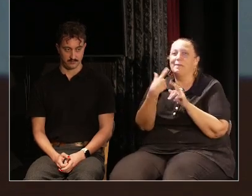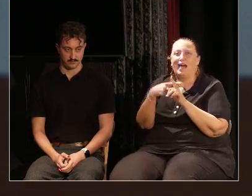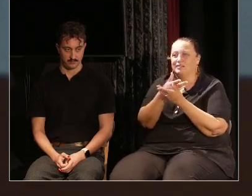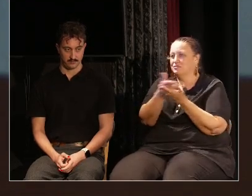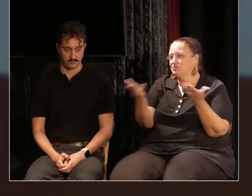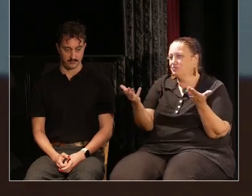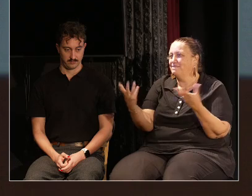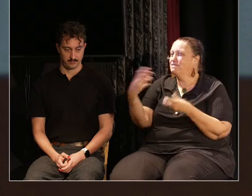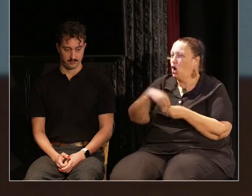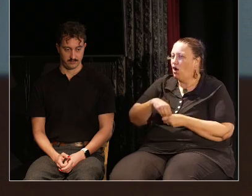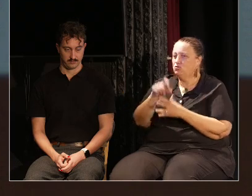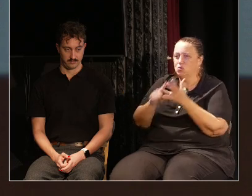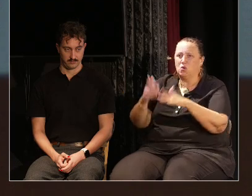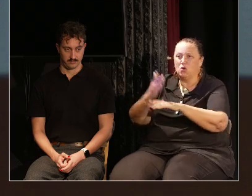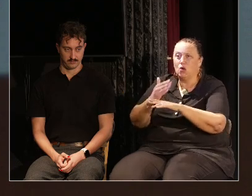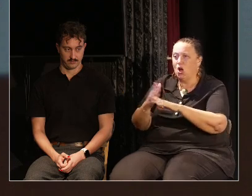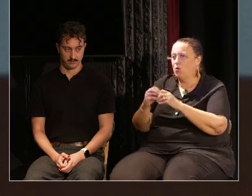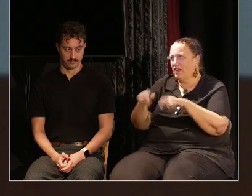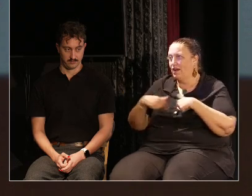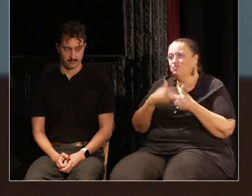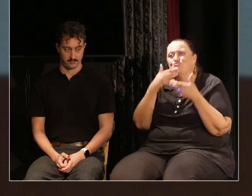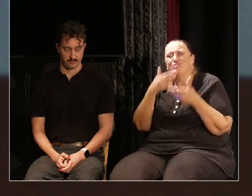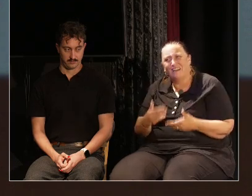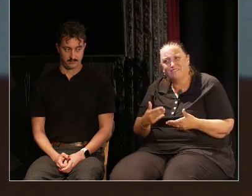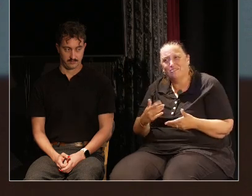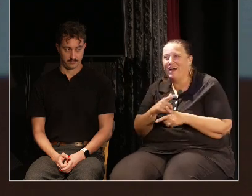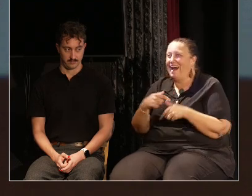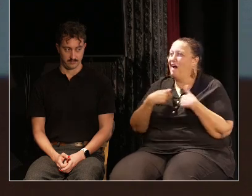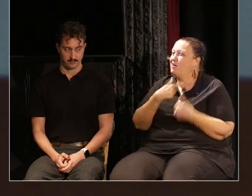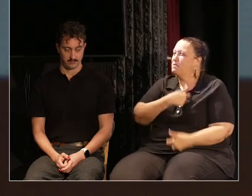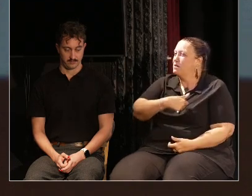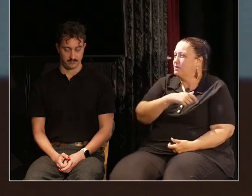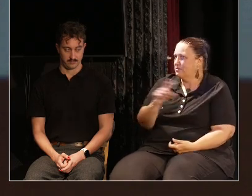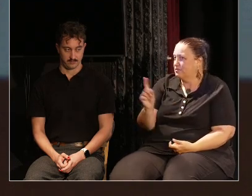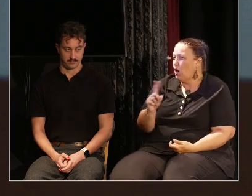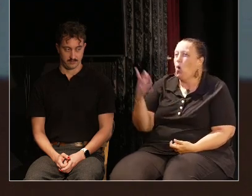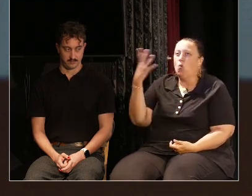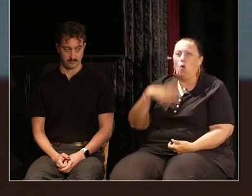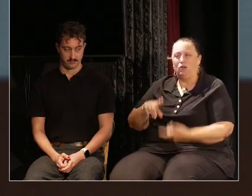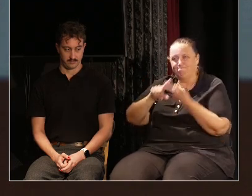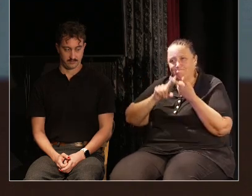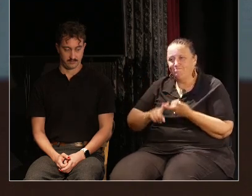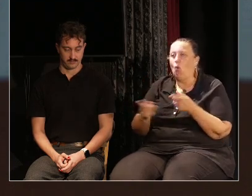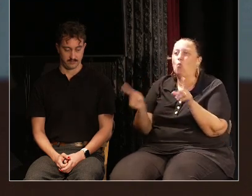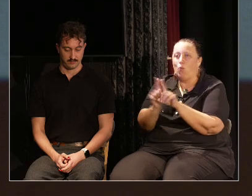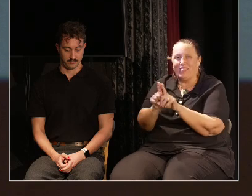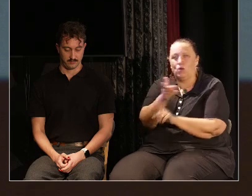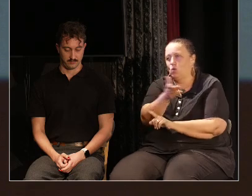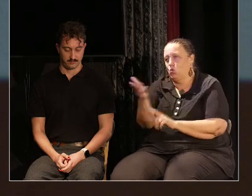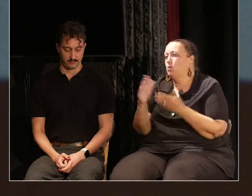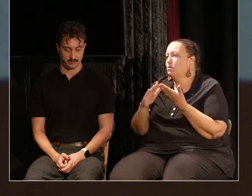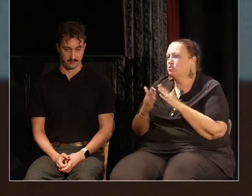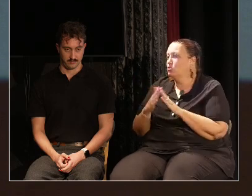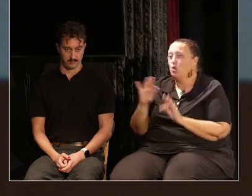to everyone who's done the work with us. And our commitment is to also continue to doing the work with community. So this has